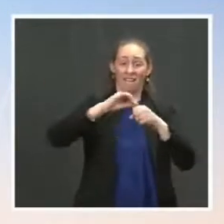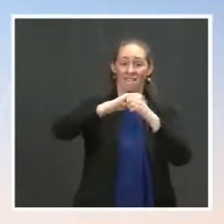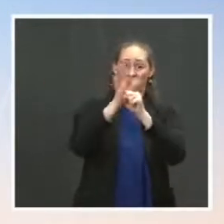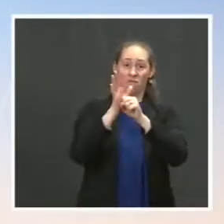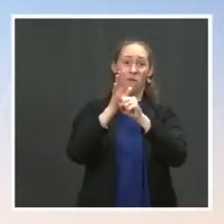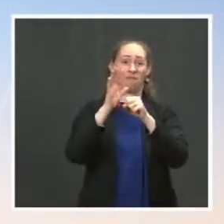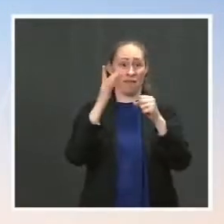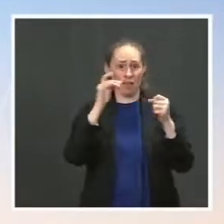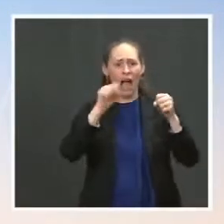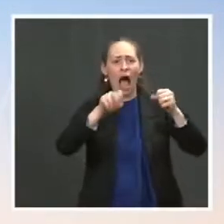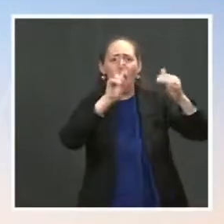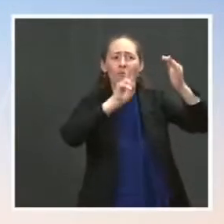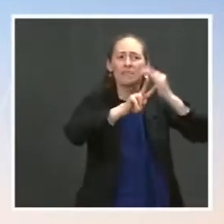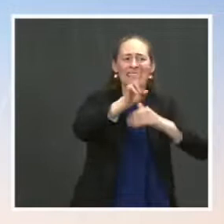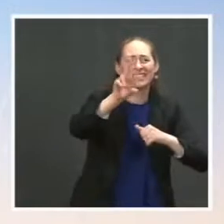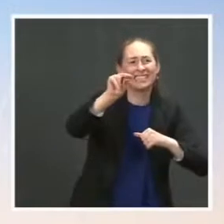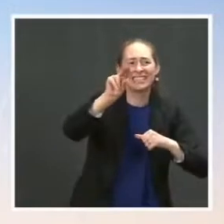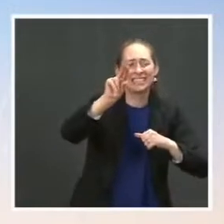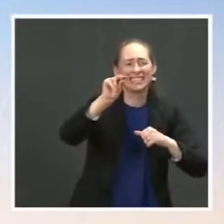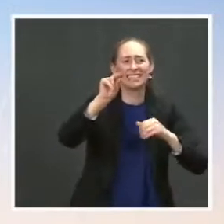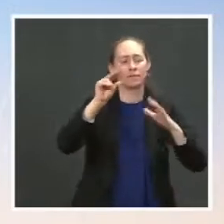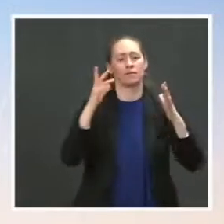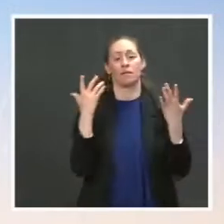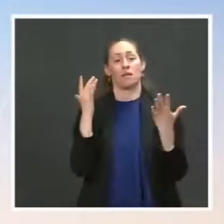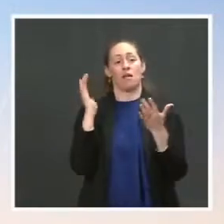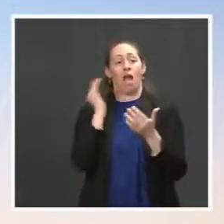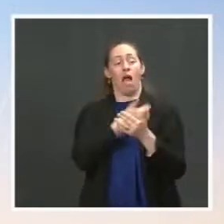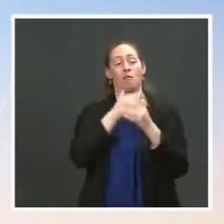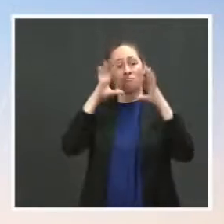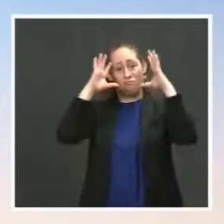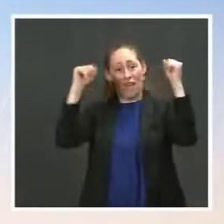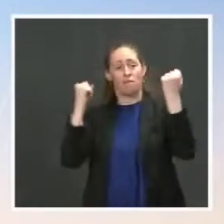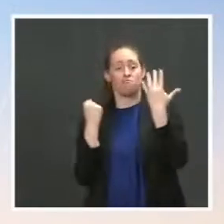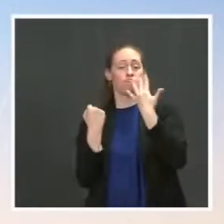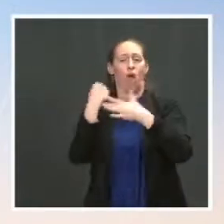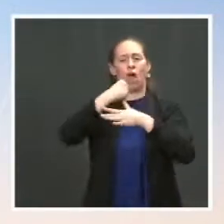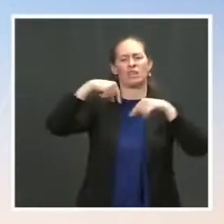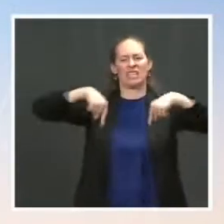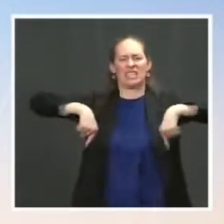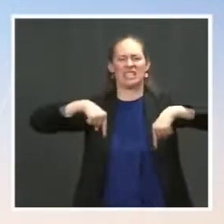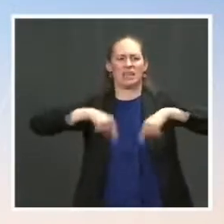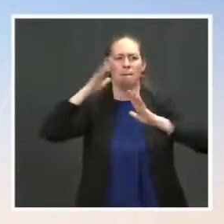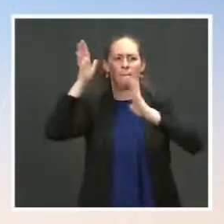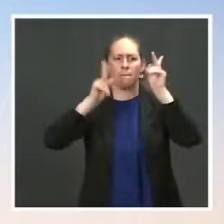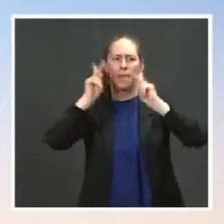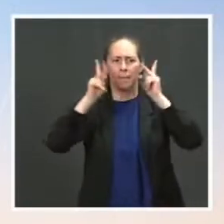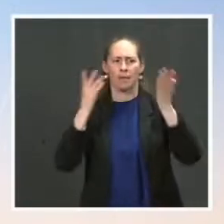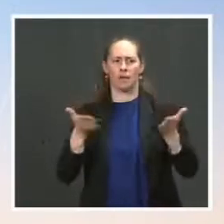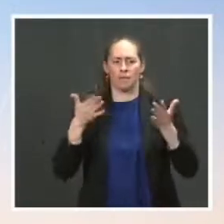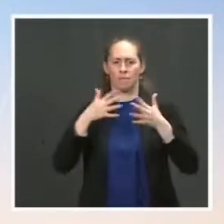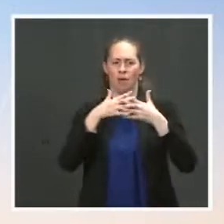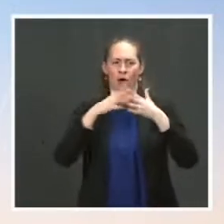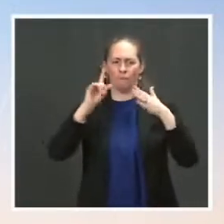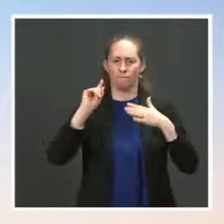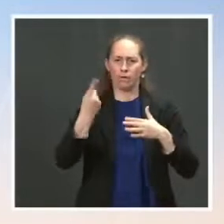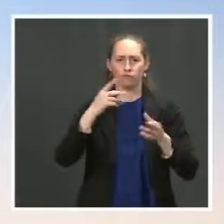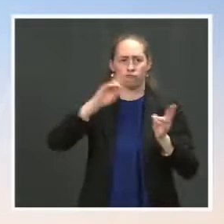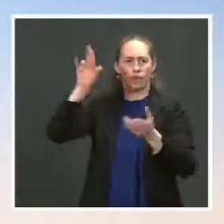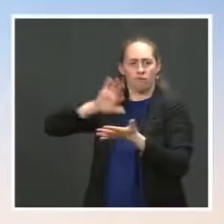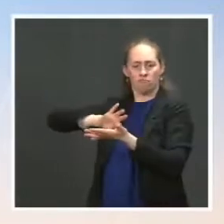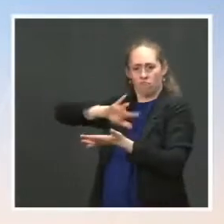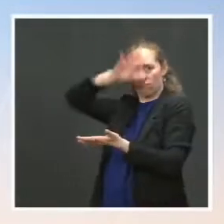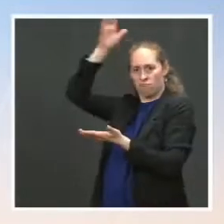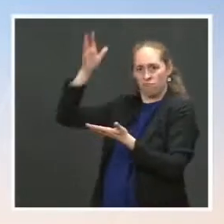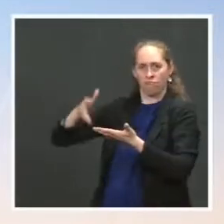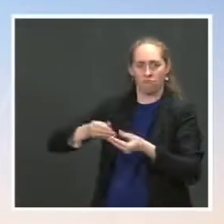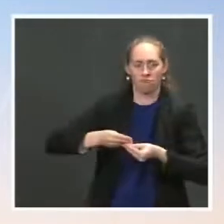the American people are vaccinated. And that means we need to plan for supply so that we can, when we know what's most effective for